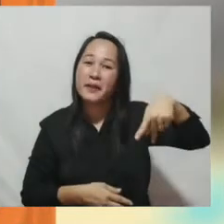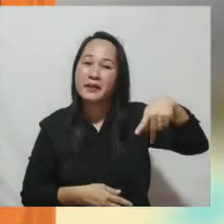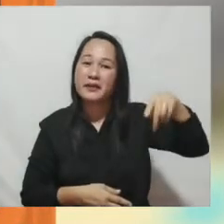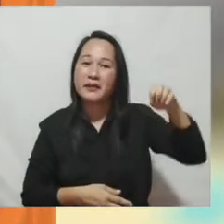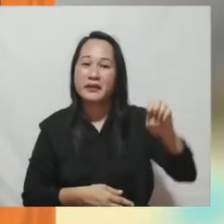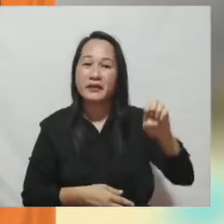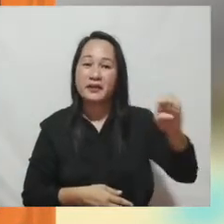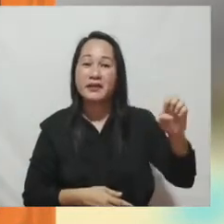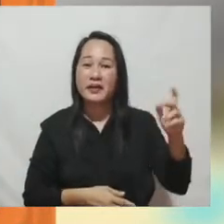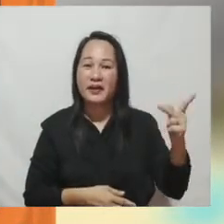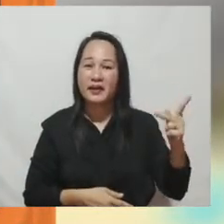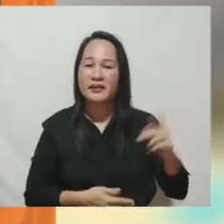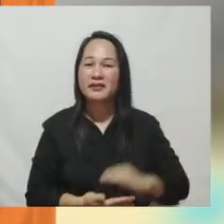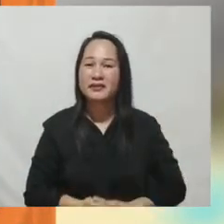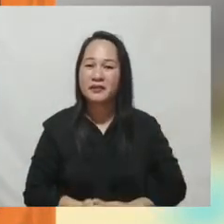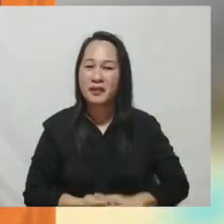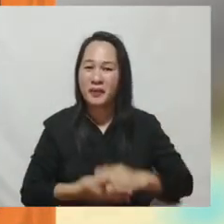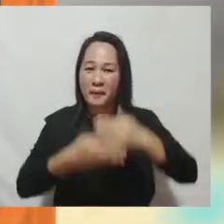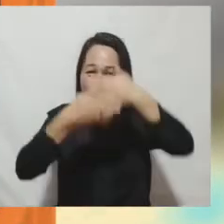P-E-E-K. Peek.